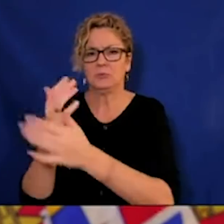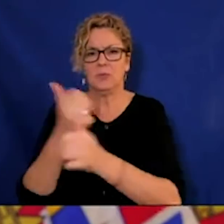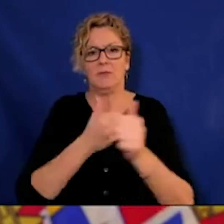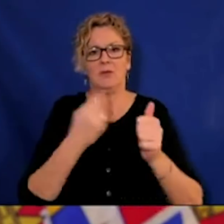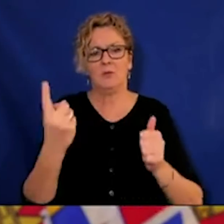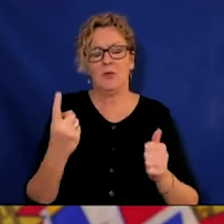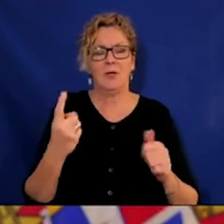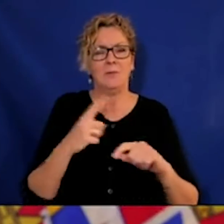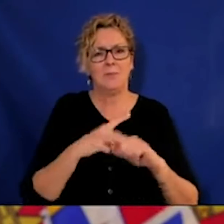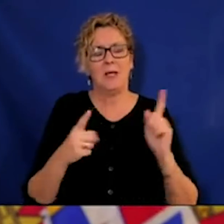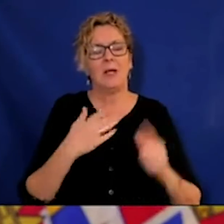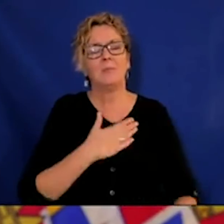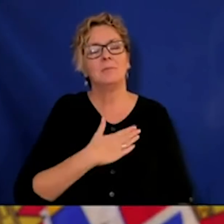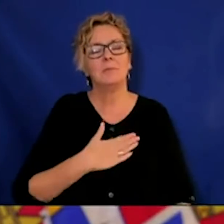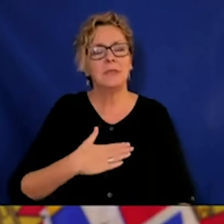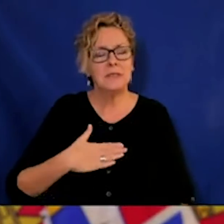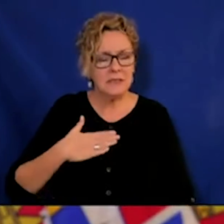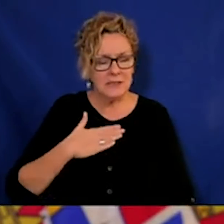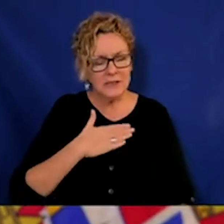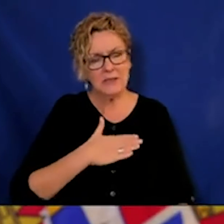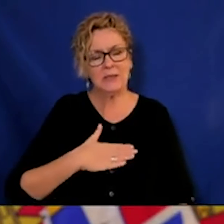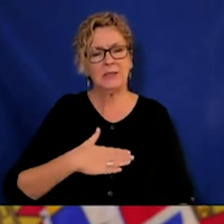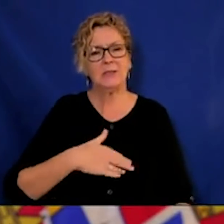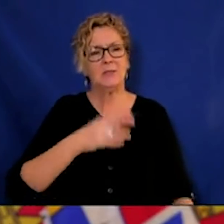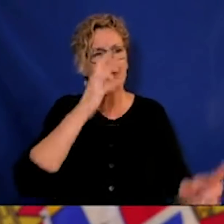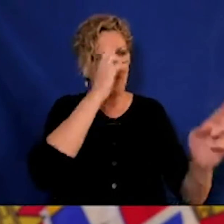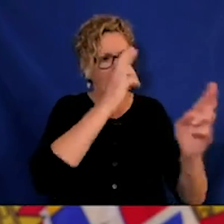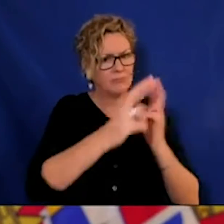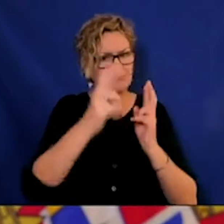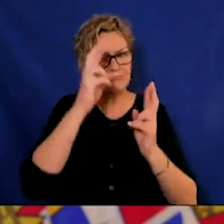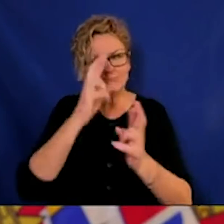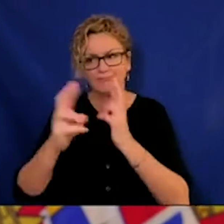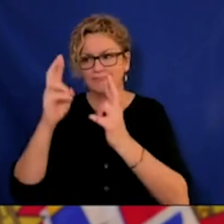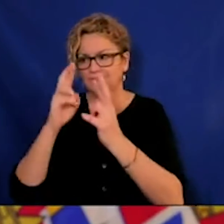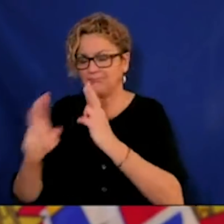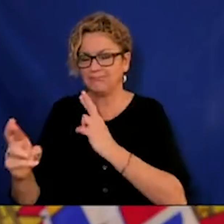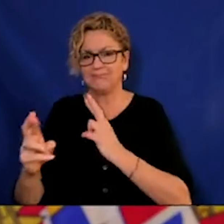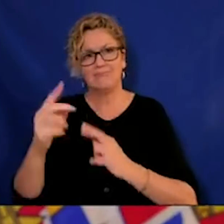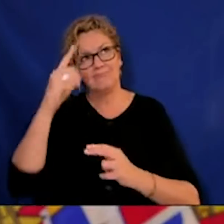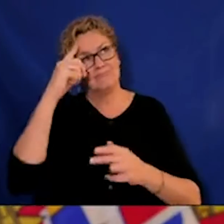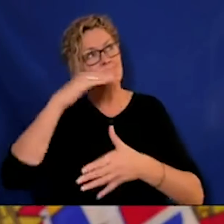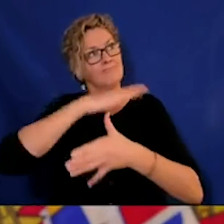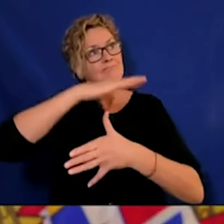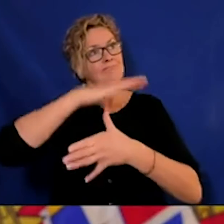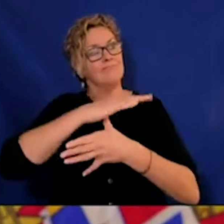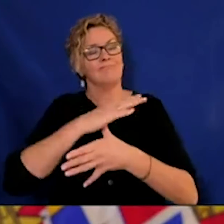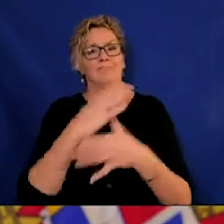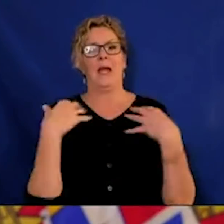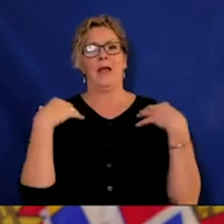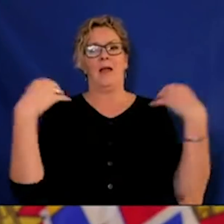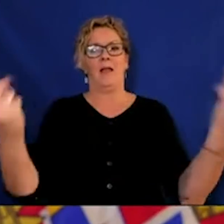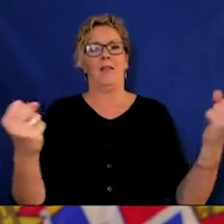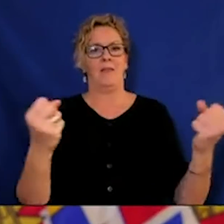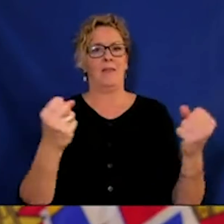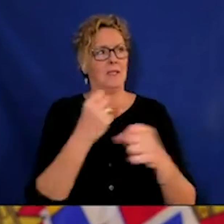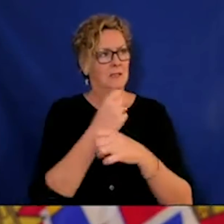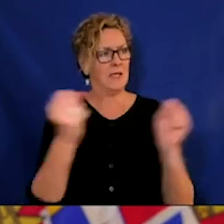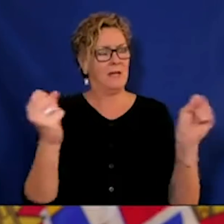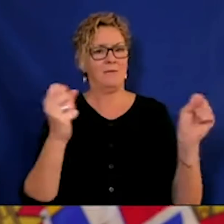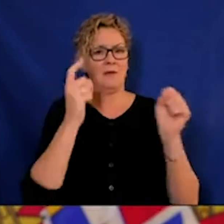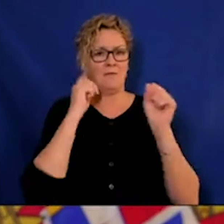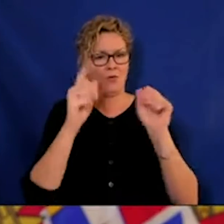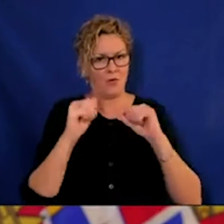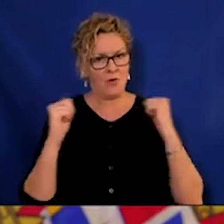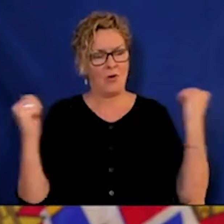We continue to see the impact of this virus on our communities, but on our healthcare system, and in